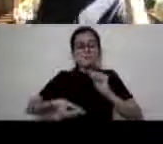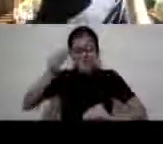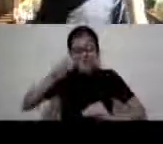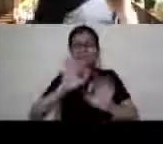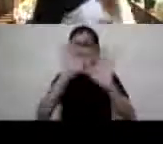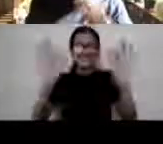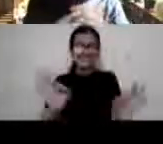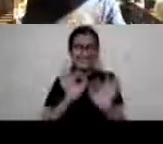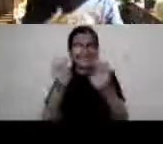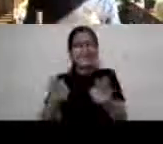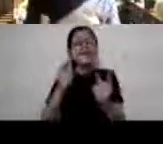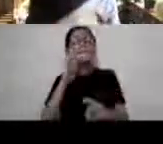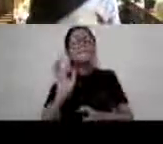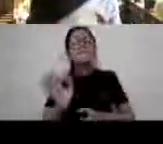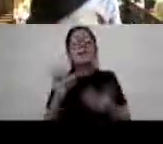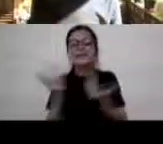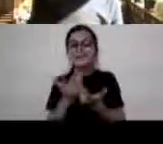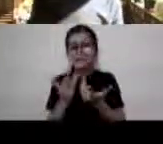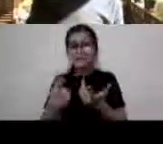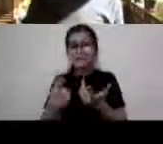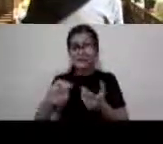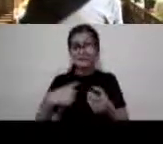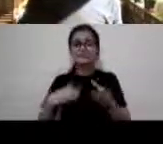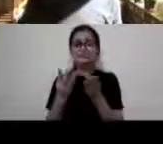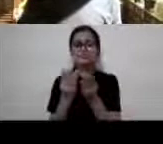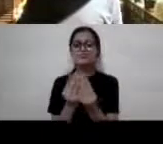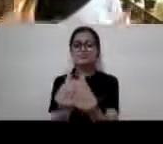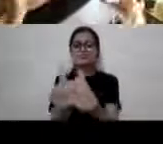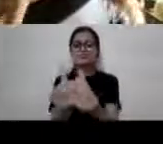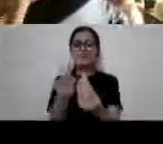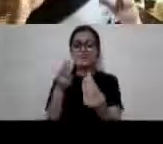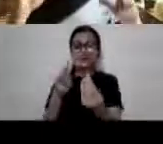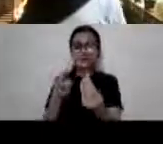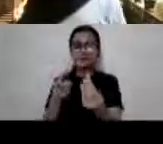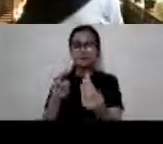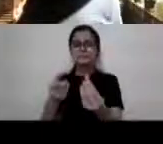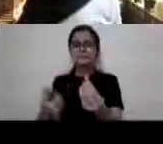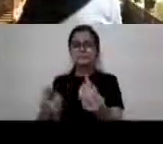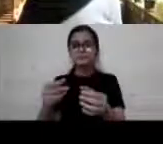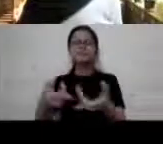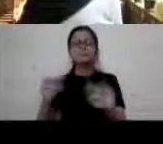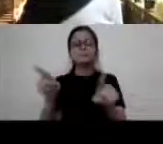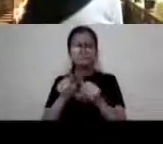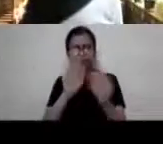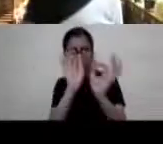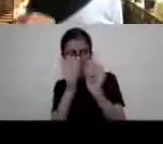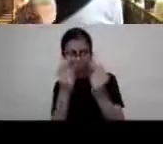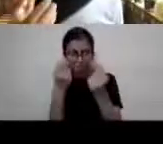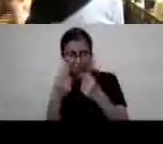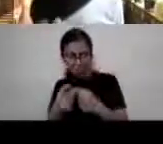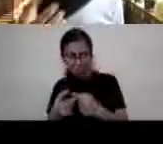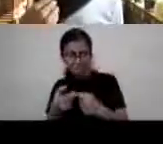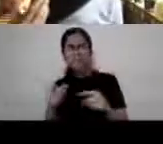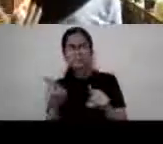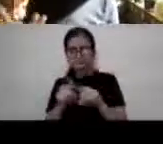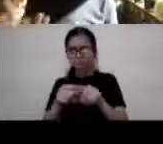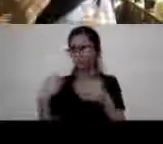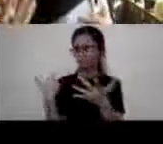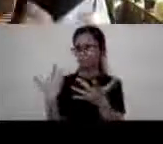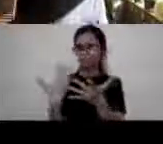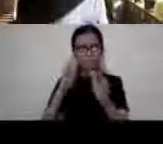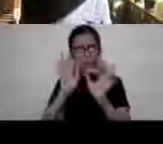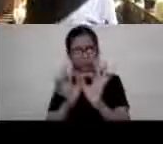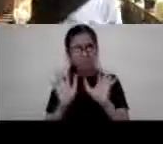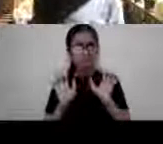important to come up with a solution that fits into the already existing aesthetics of